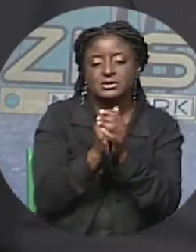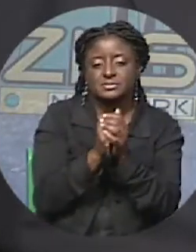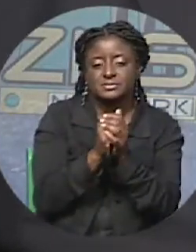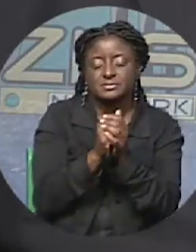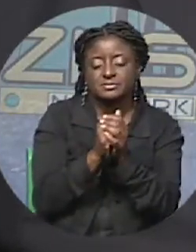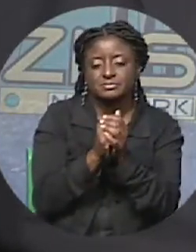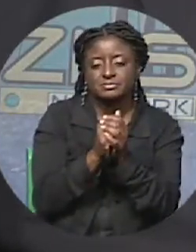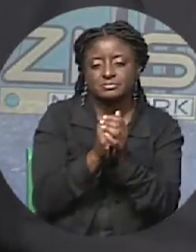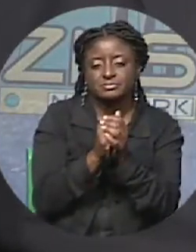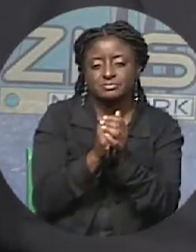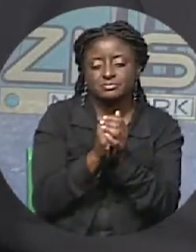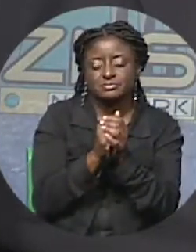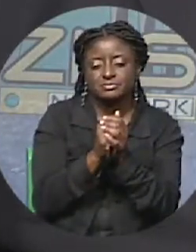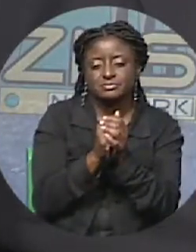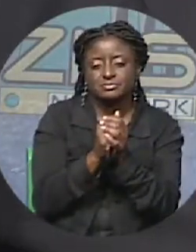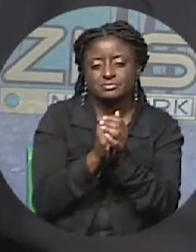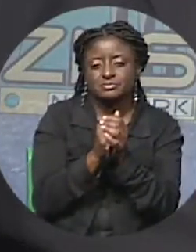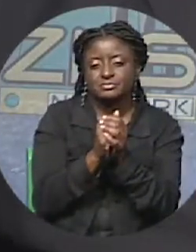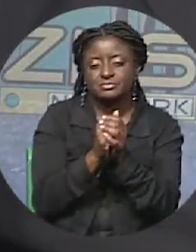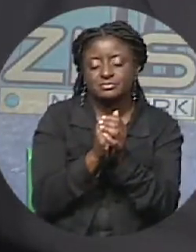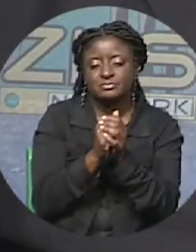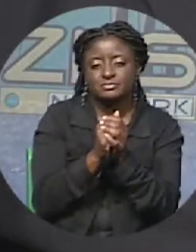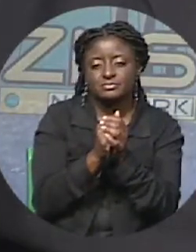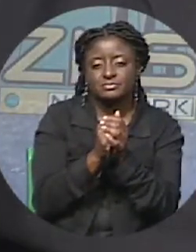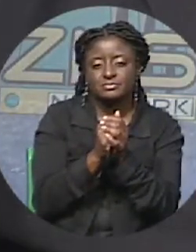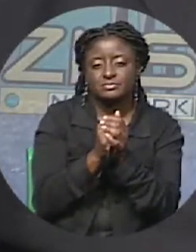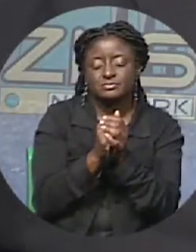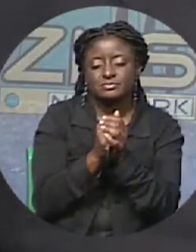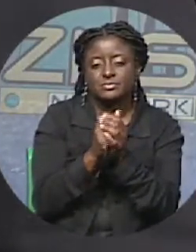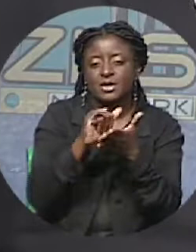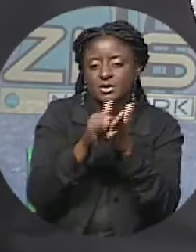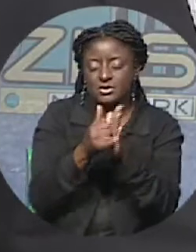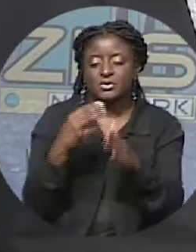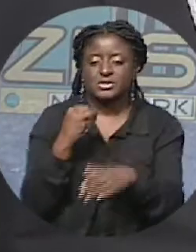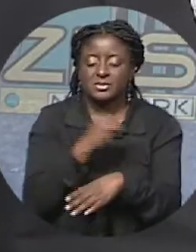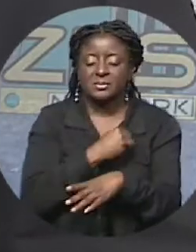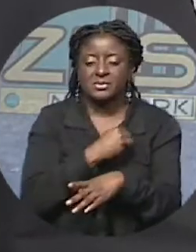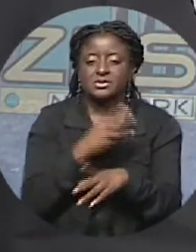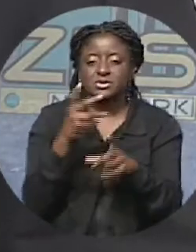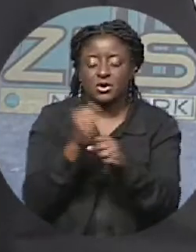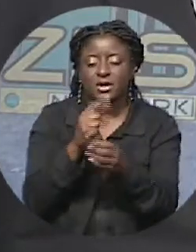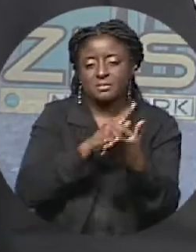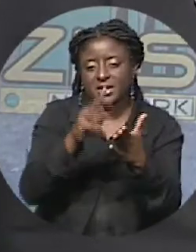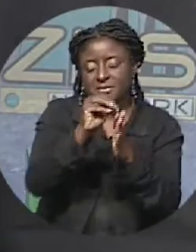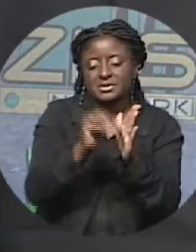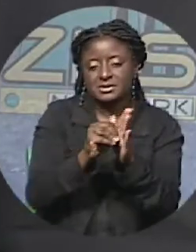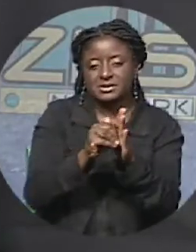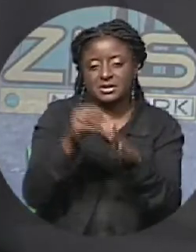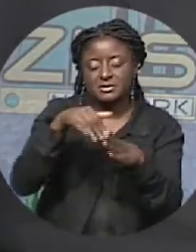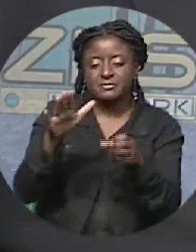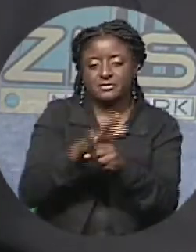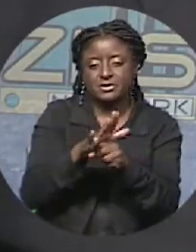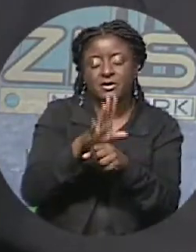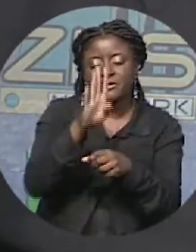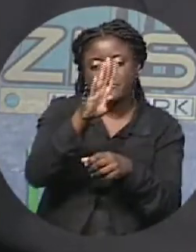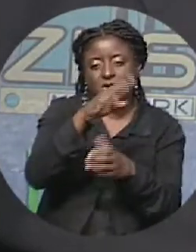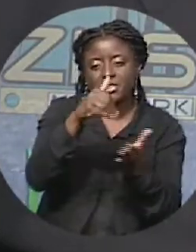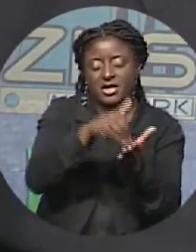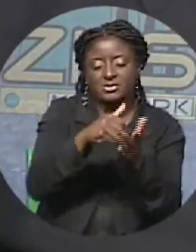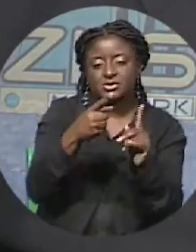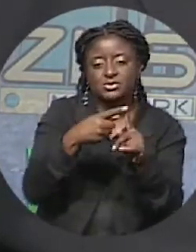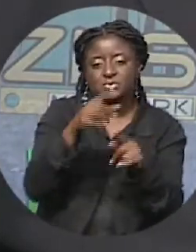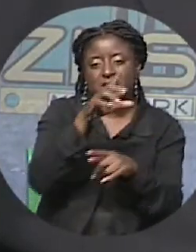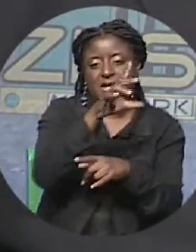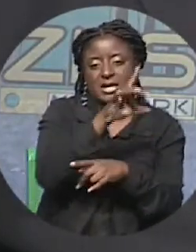reviewed. We're also told that those union members received lump sum payments ranging from $4,000 to